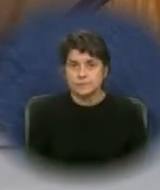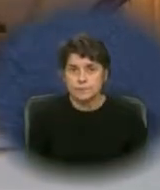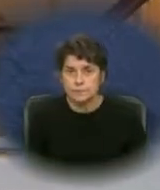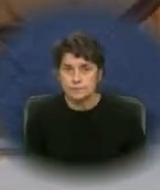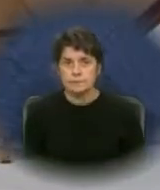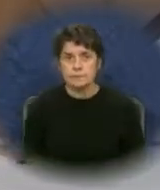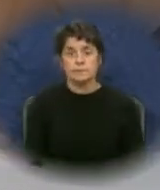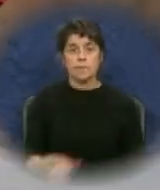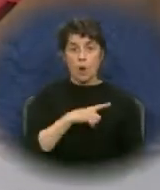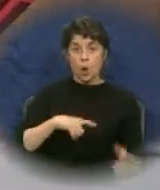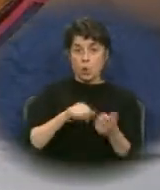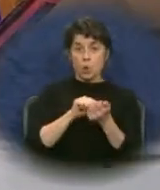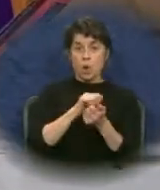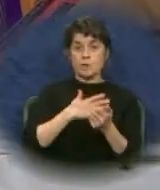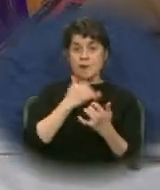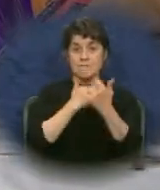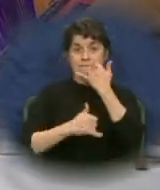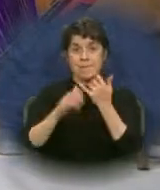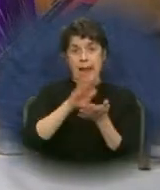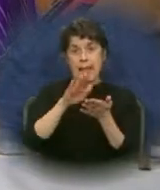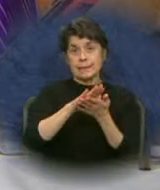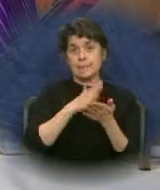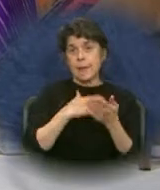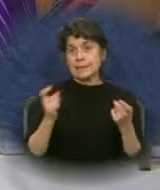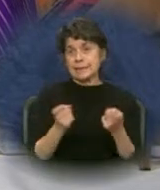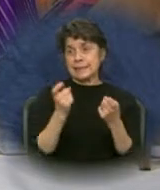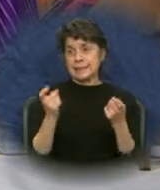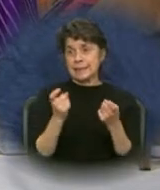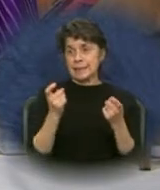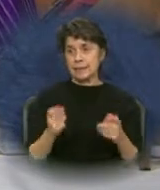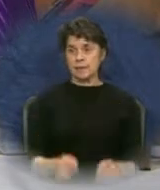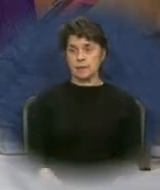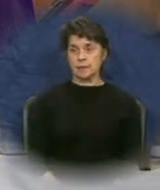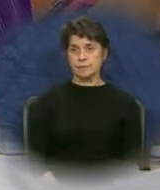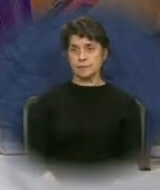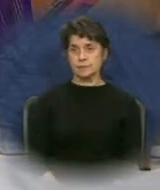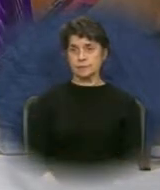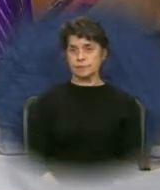Lord, wash away my iniquities and cleanse me from my sins.